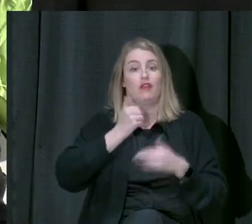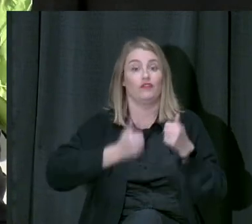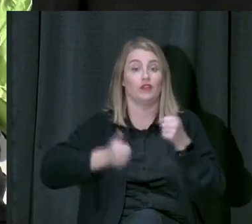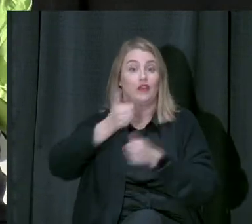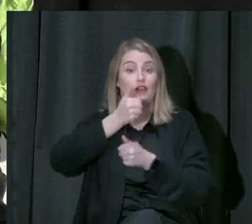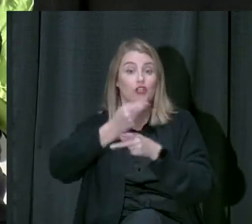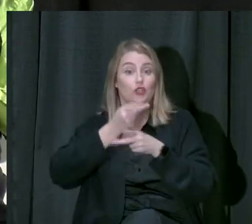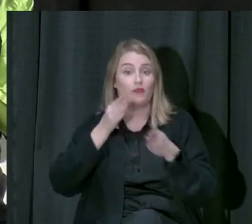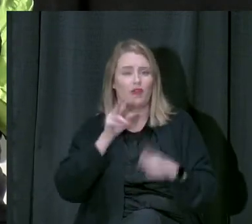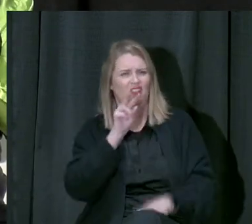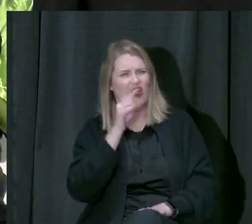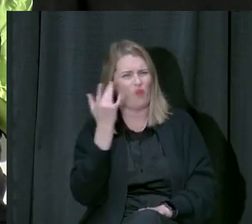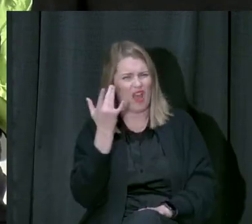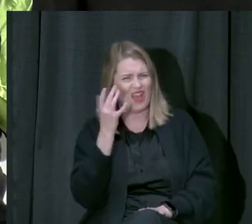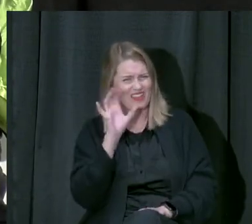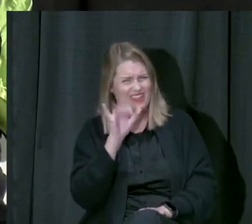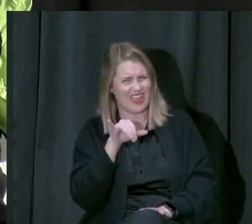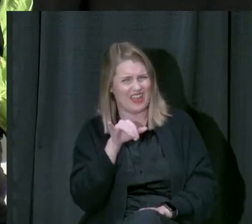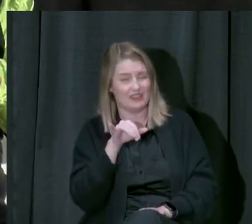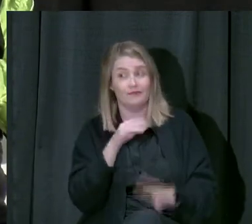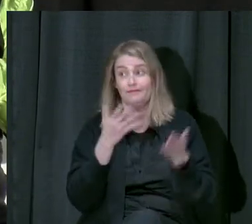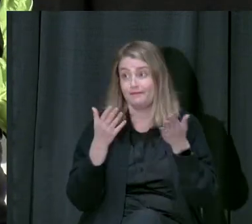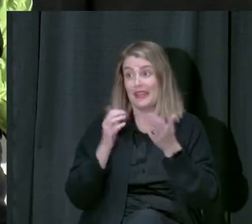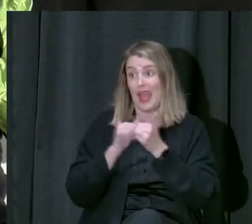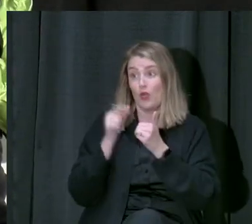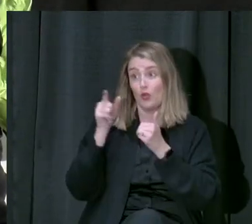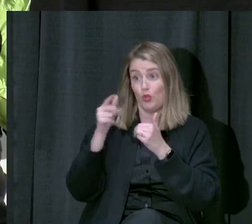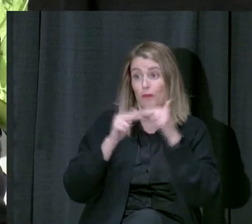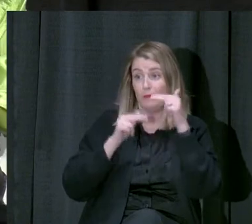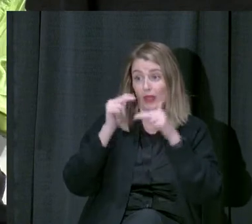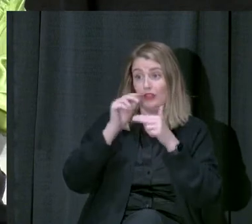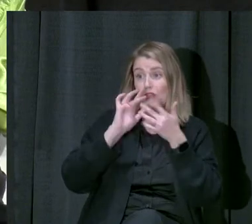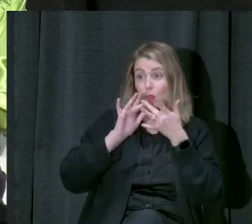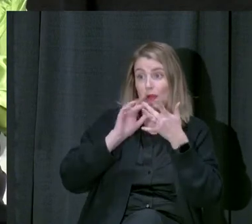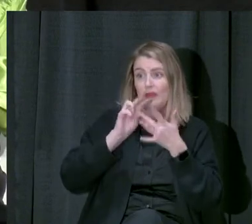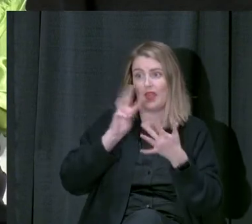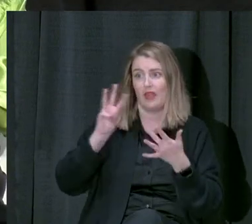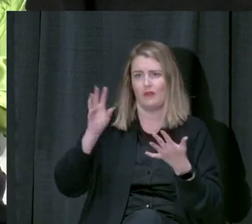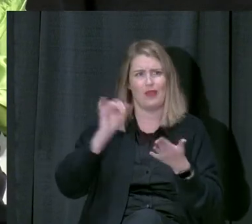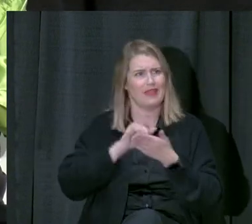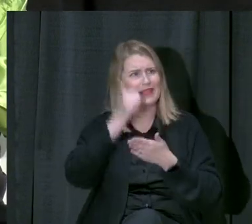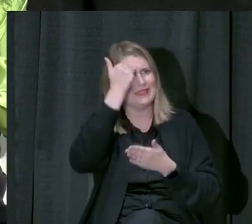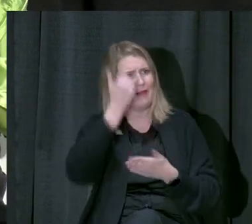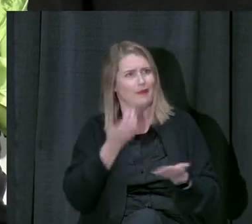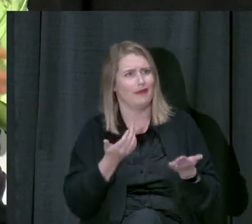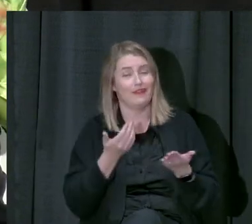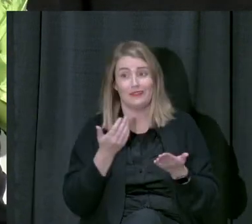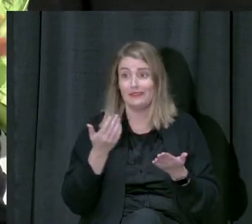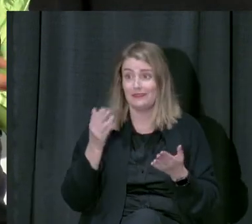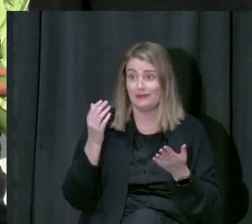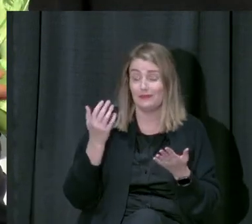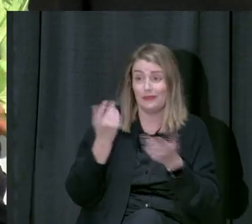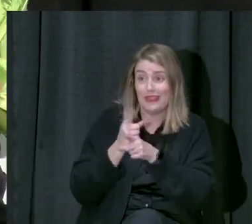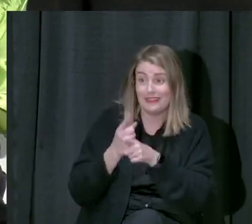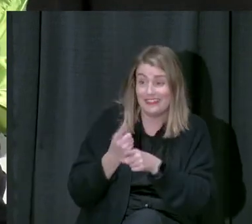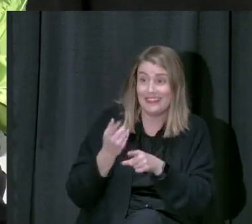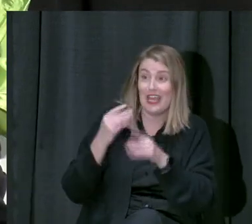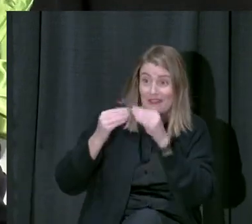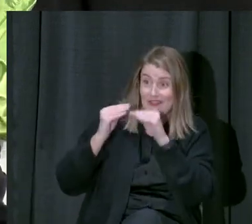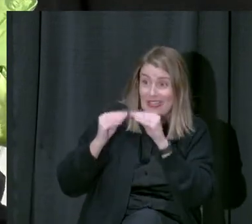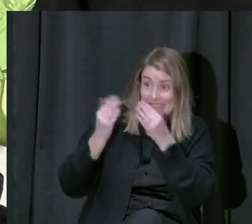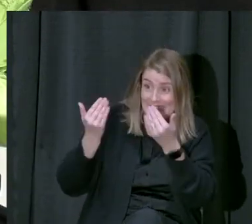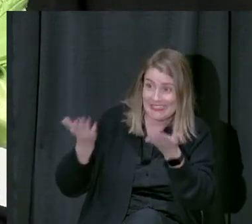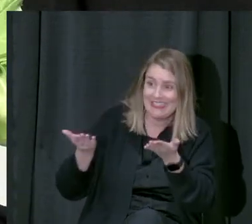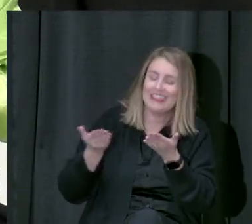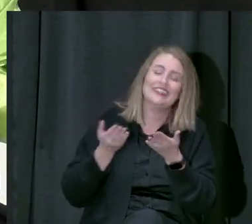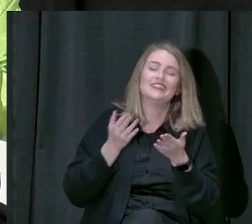supervisor to be able to look and go, well, why does it do that? Well, it's the way you built the website. Well, that's dumb. No duh. Let's fix that, right? And then